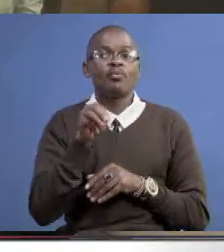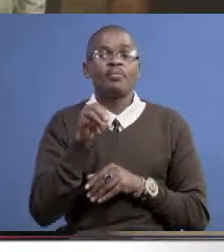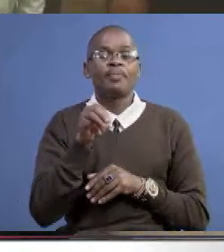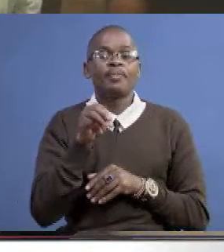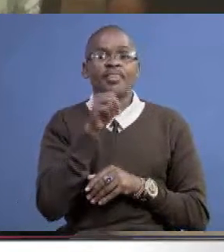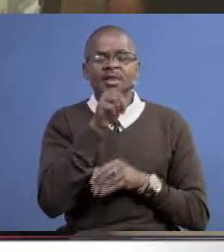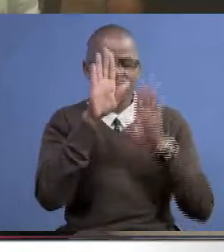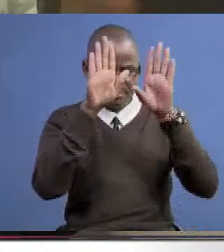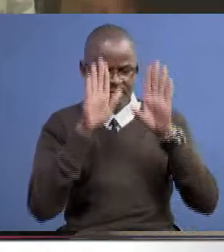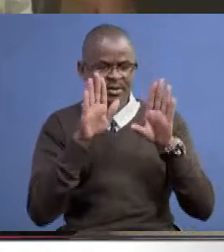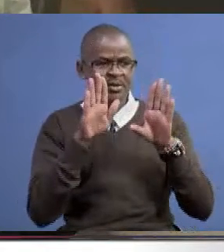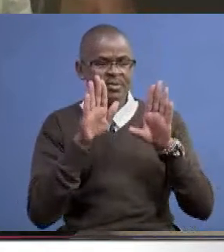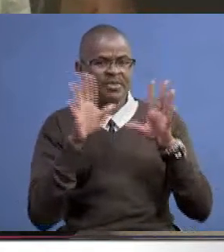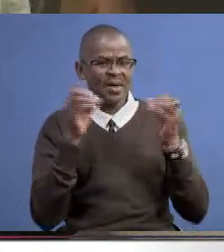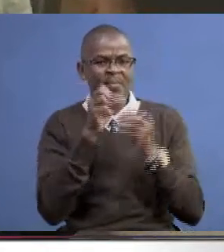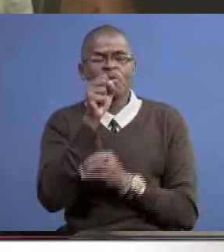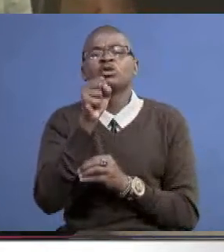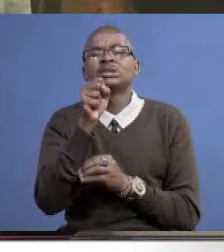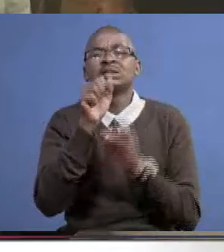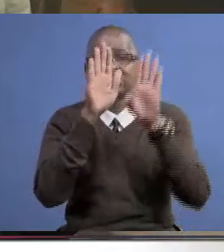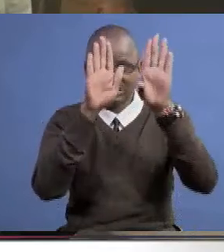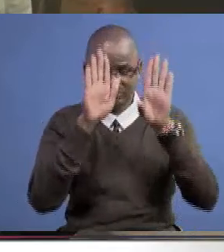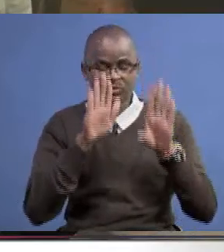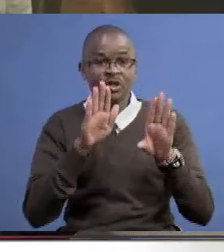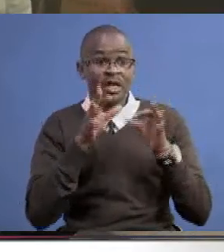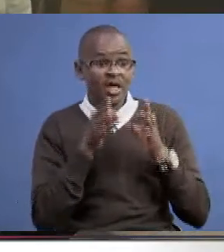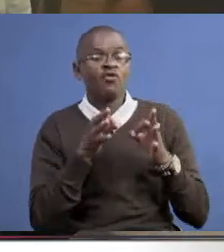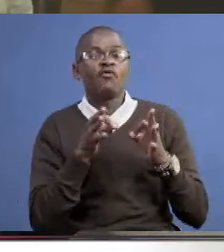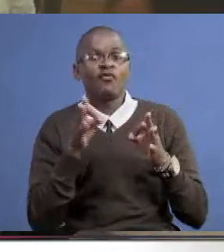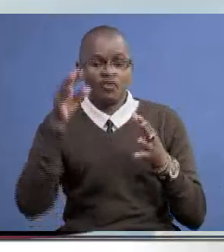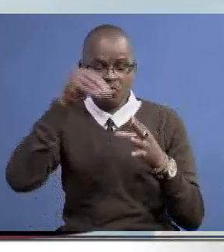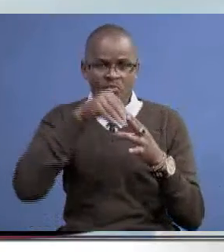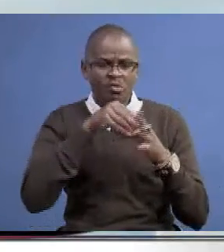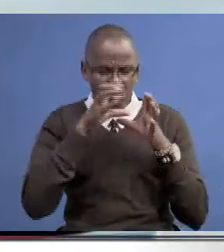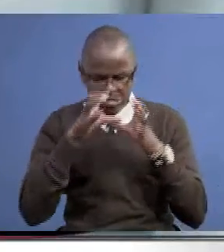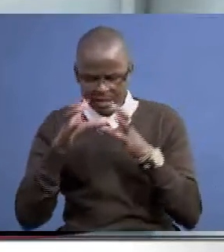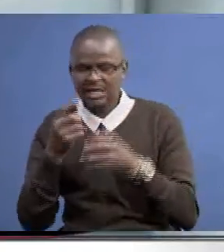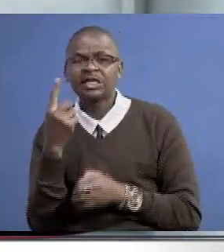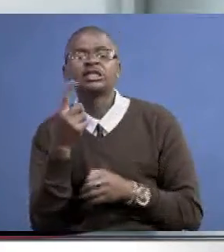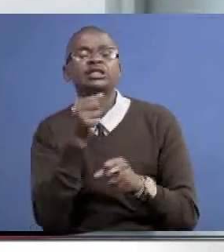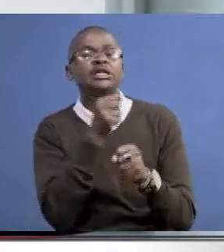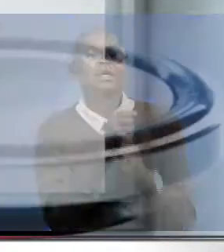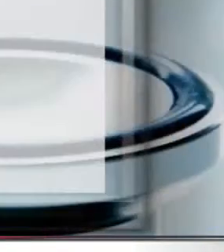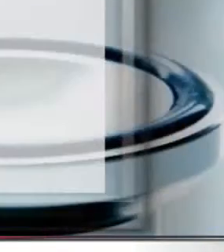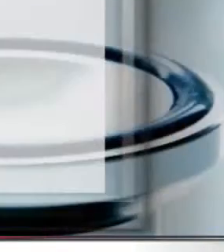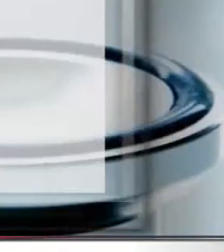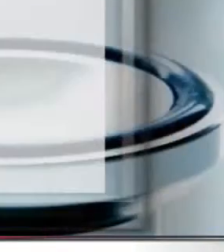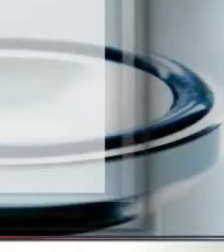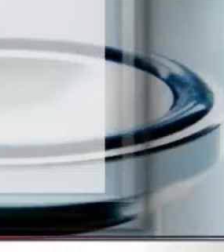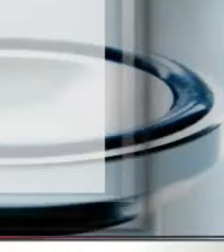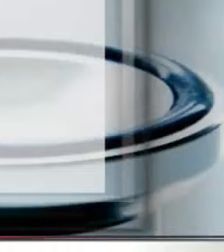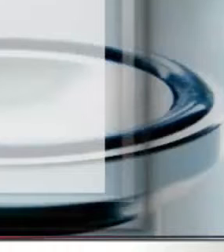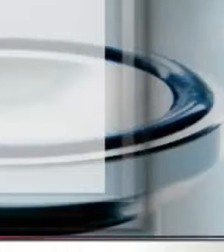This being significant and perhaps the most important strategic priority if you put into consideration that every year over 1